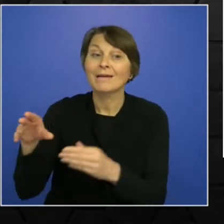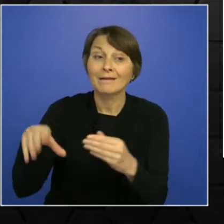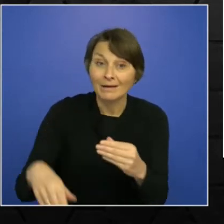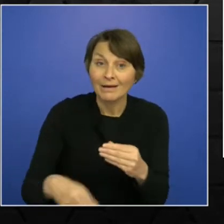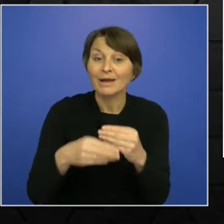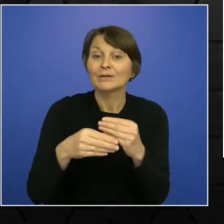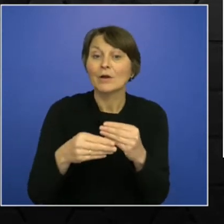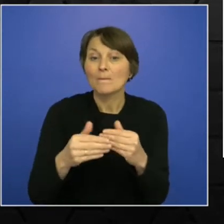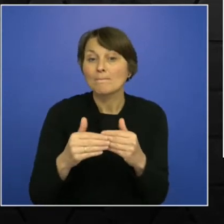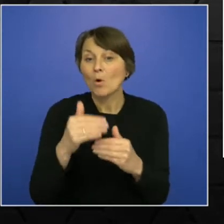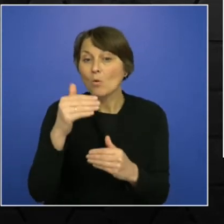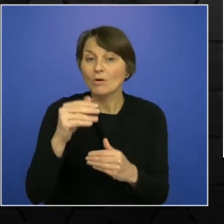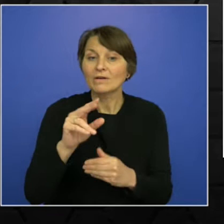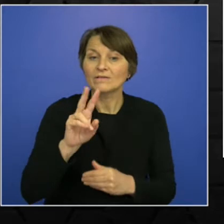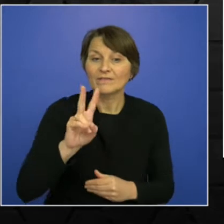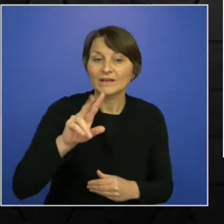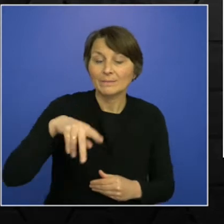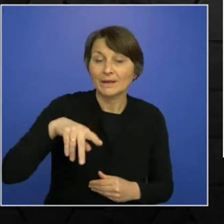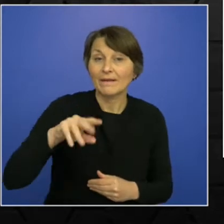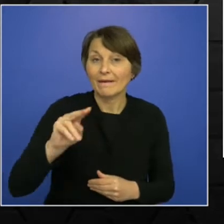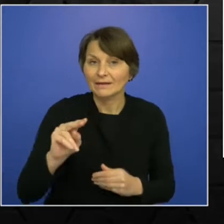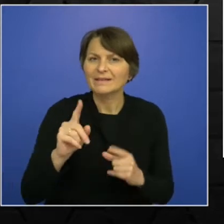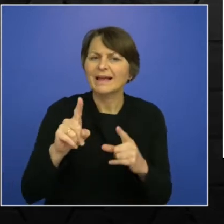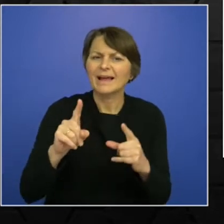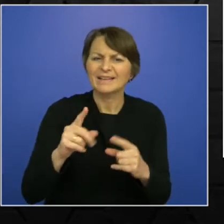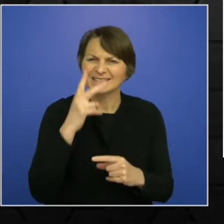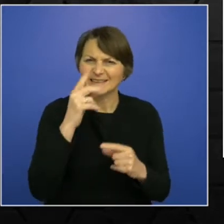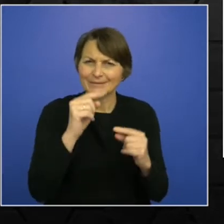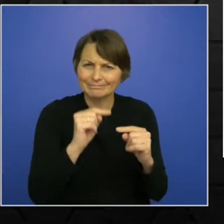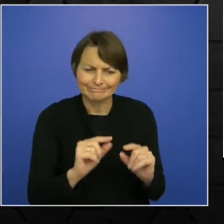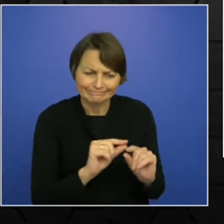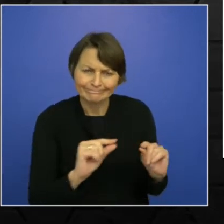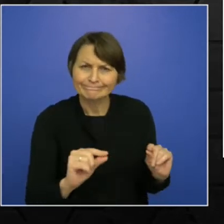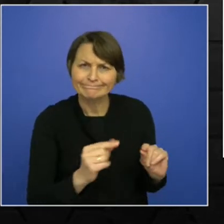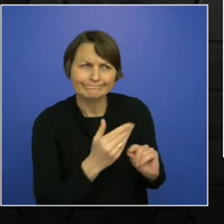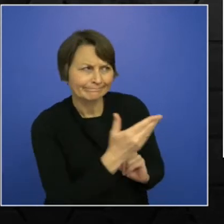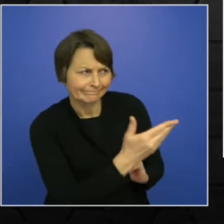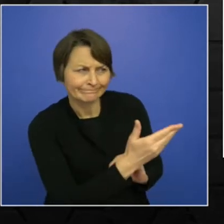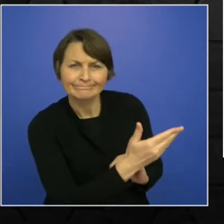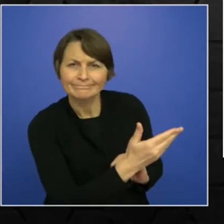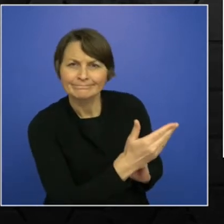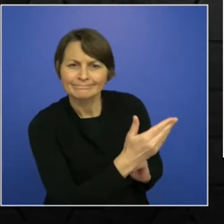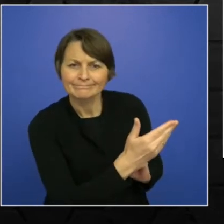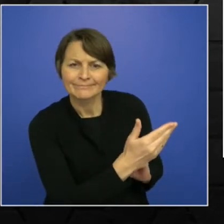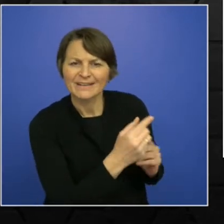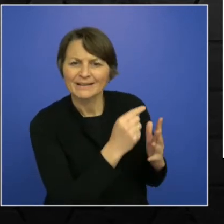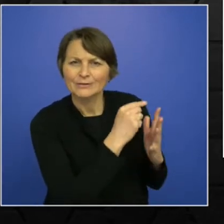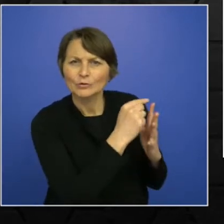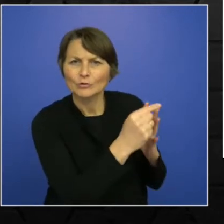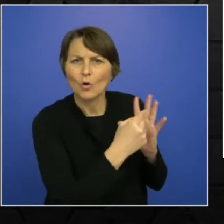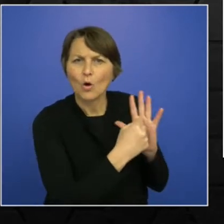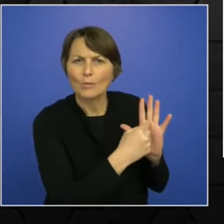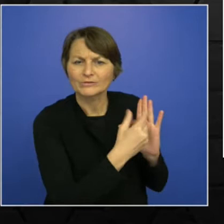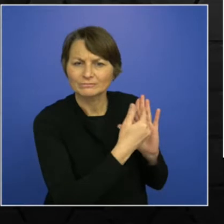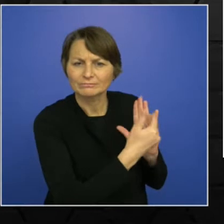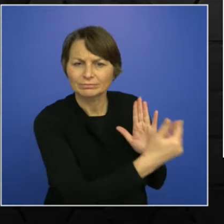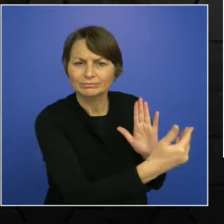is like, the light gradient boosting machine algorithm, right? Which has been